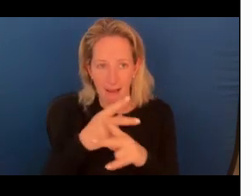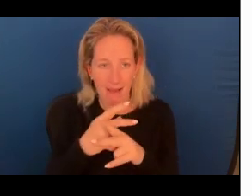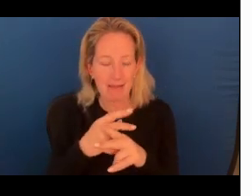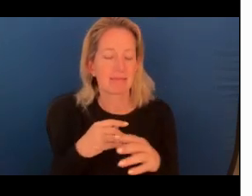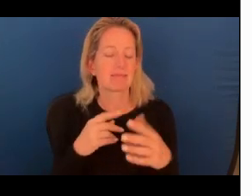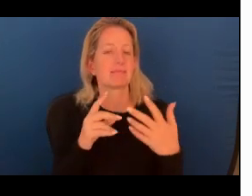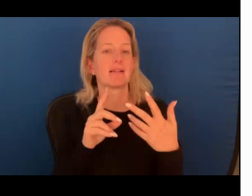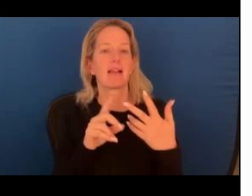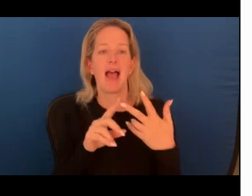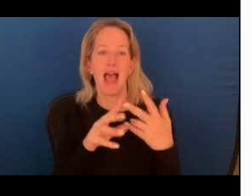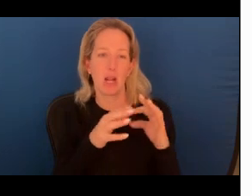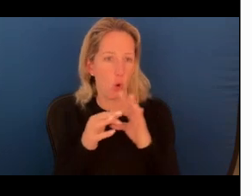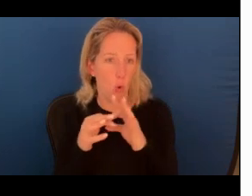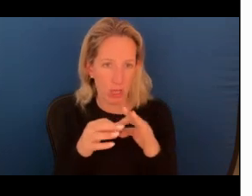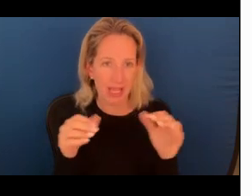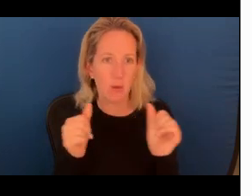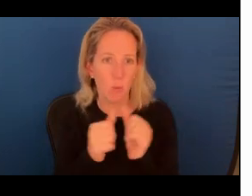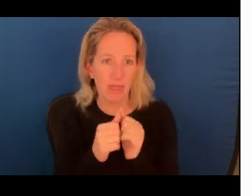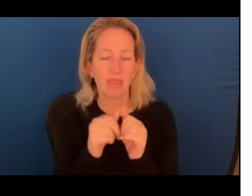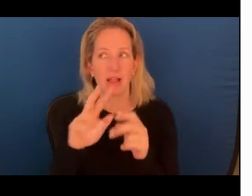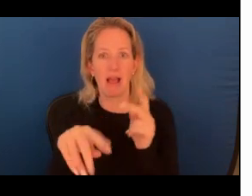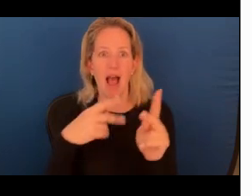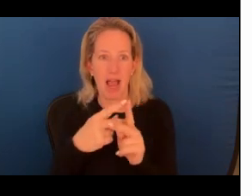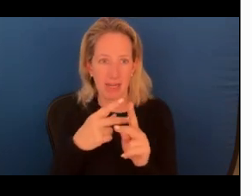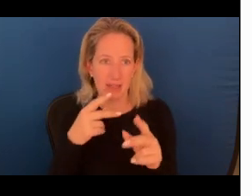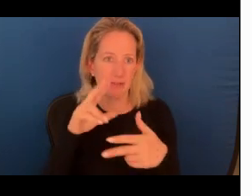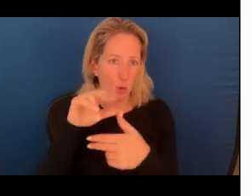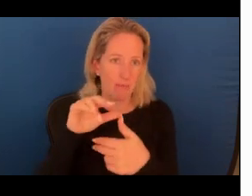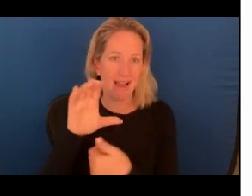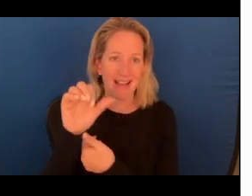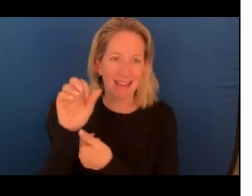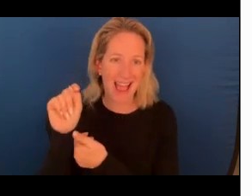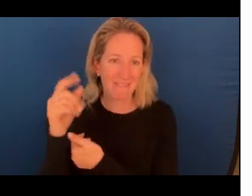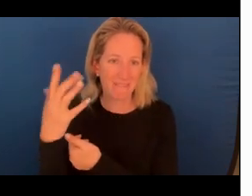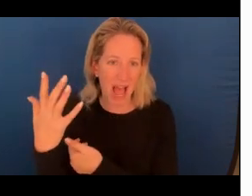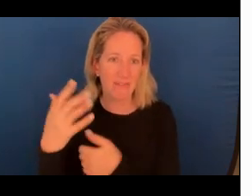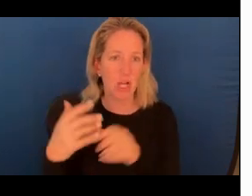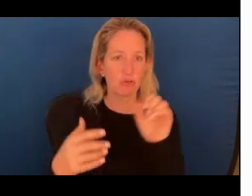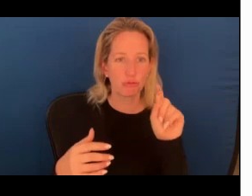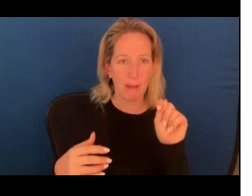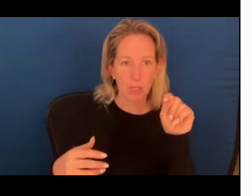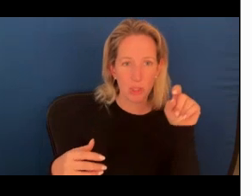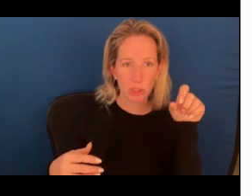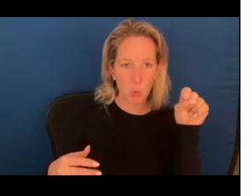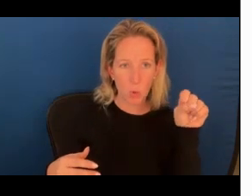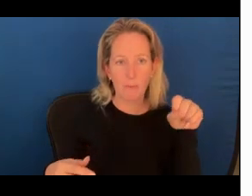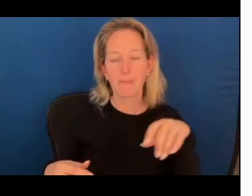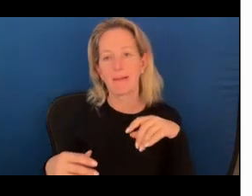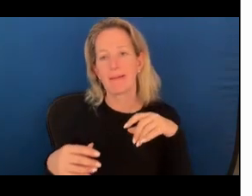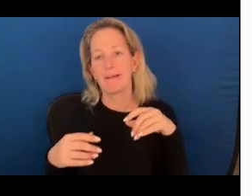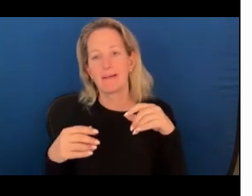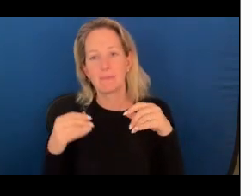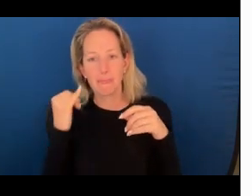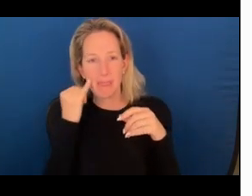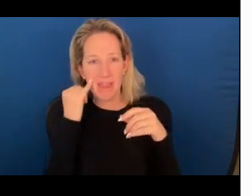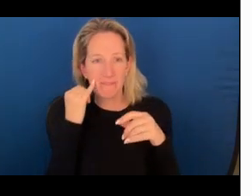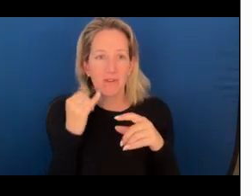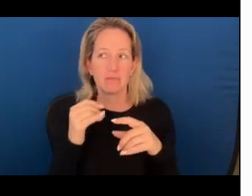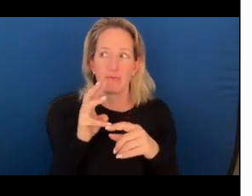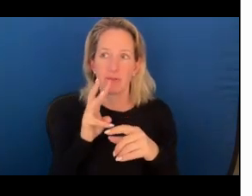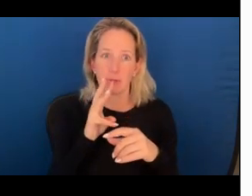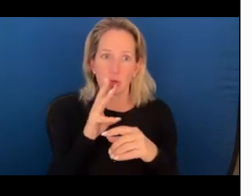it correlates to the type of storm, whether it was a Cat 5 or a tropical storm, whether it was a water event from storm surge being on the